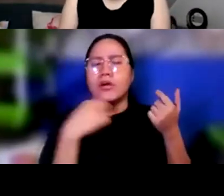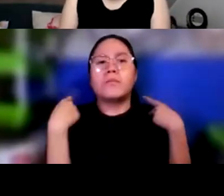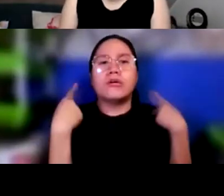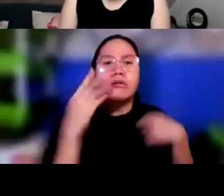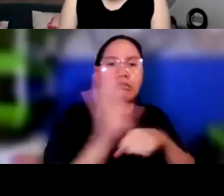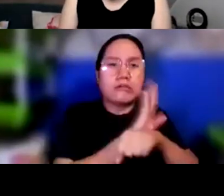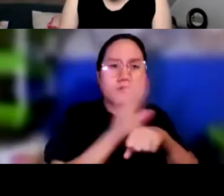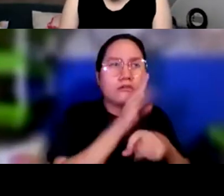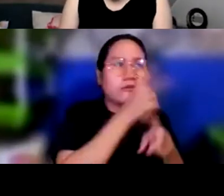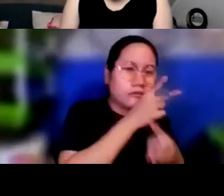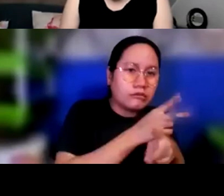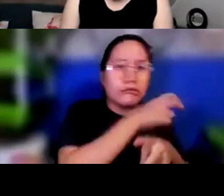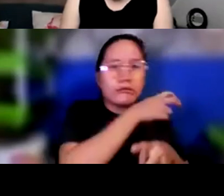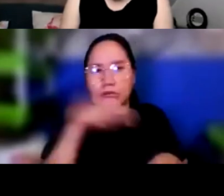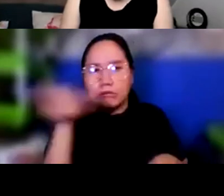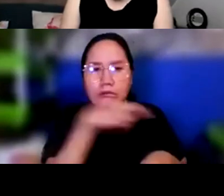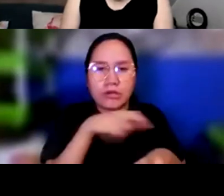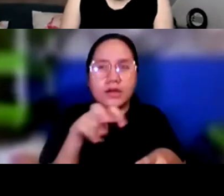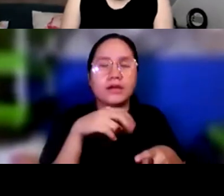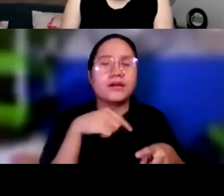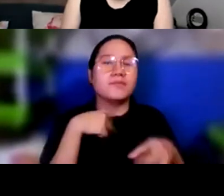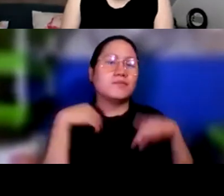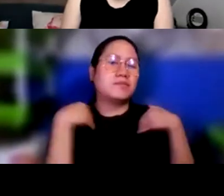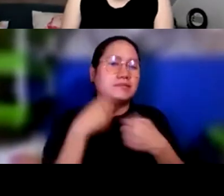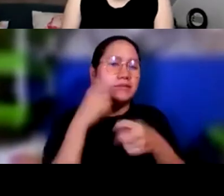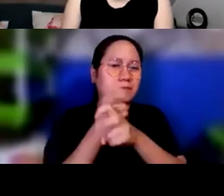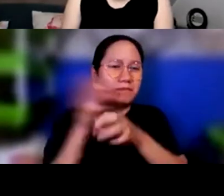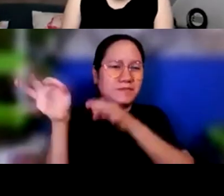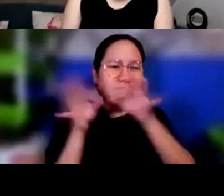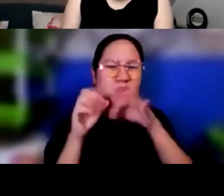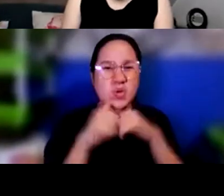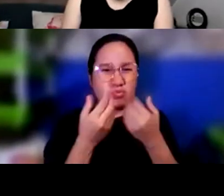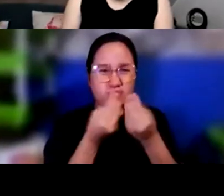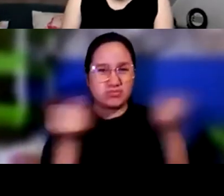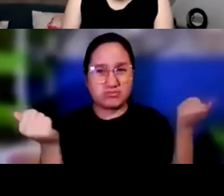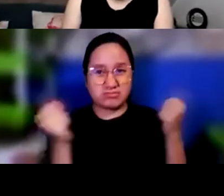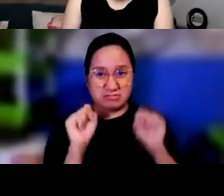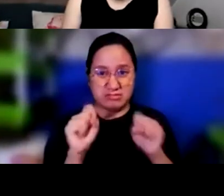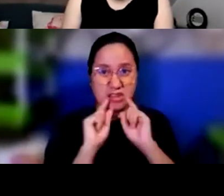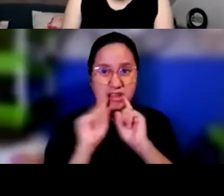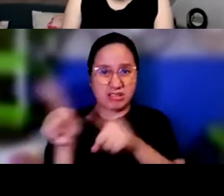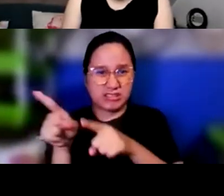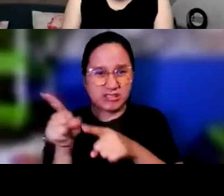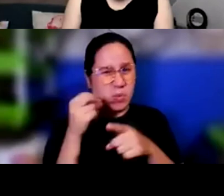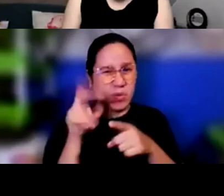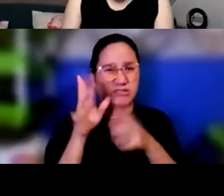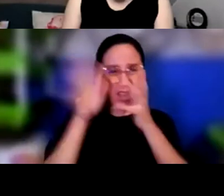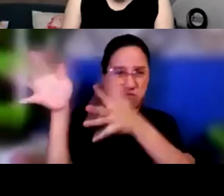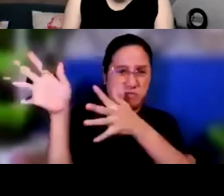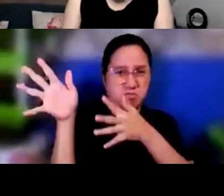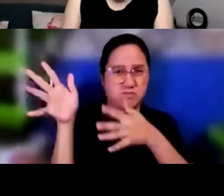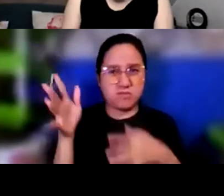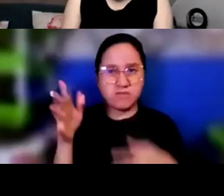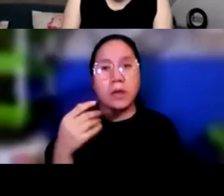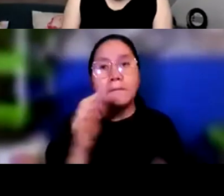is not enough, parang we are not solving it well enough, and I keep going back and forth to my other groupmates and we cannot really solve